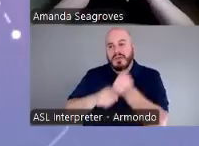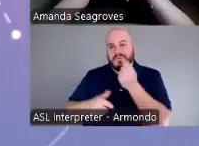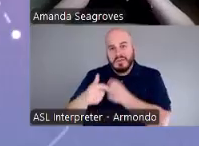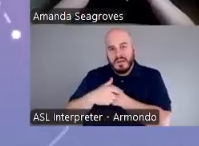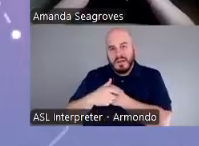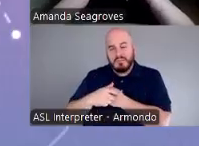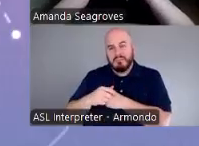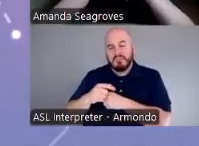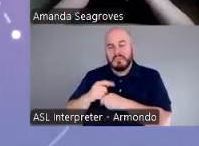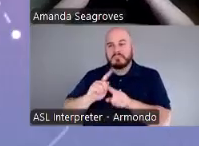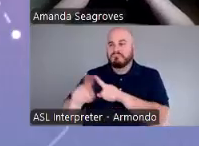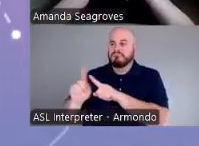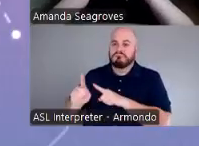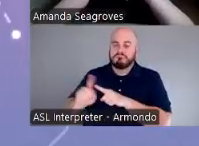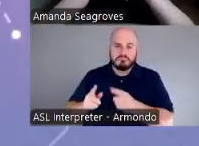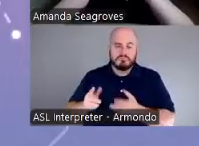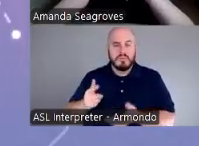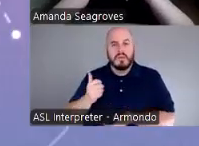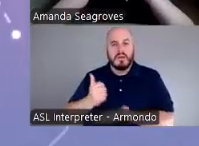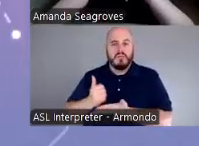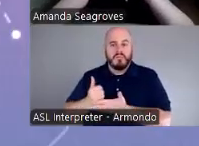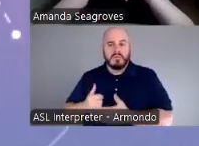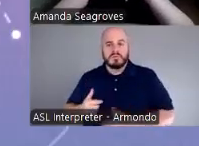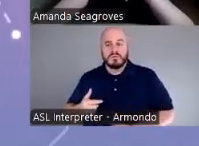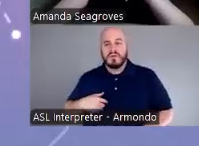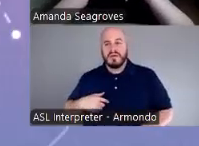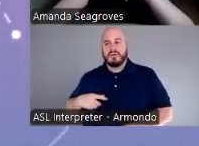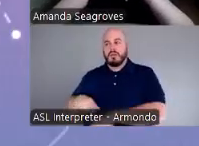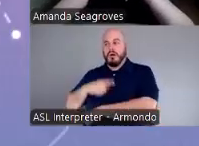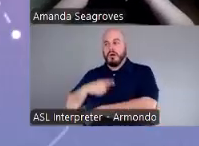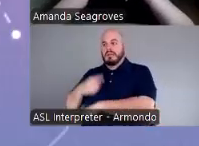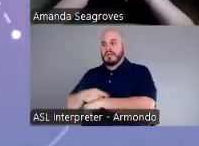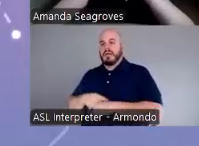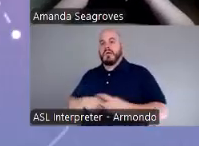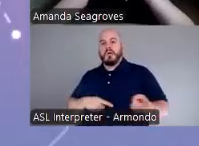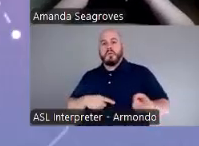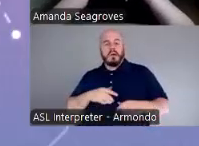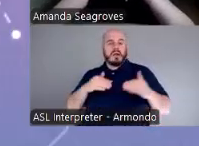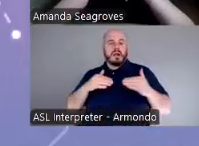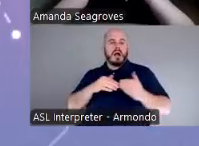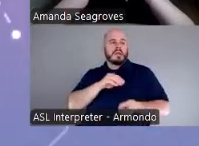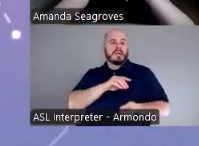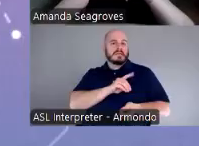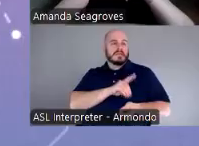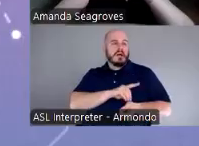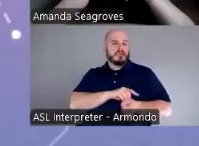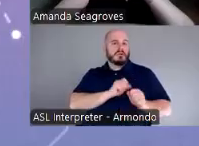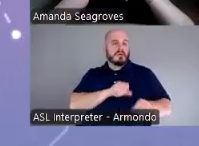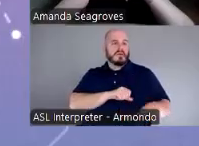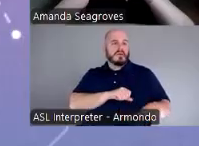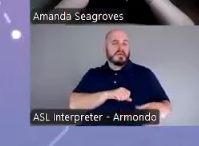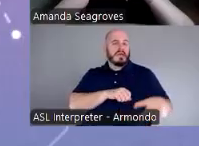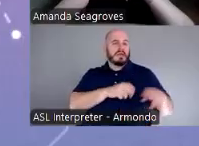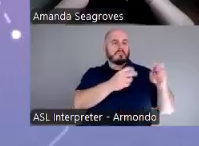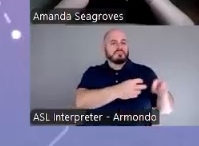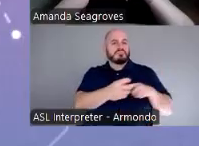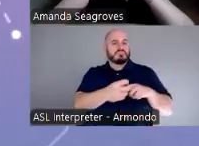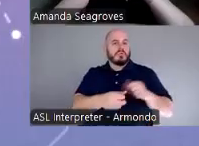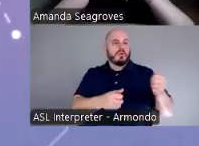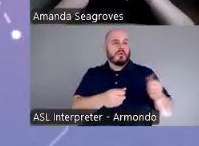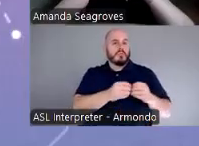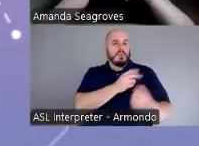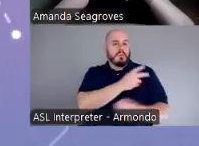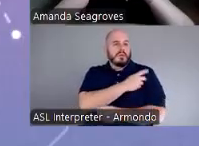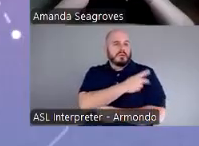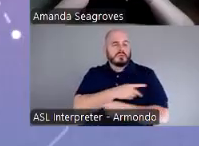you're having a bit of a longer day, a team member can take a few more patients and you can see them. And so there's always a balance with this teamwork that can be